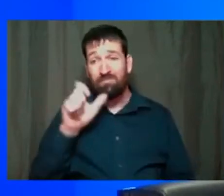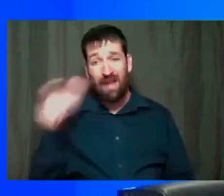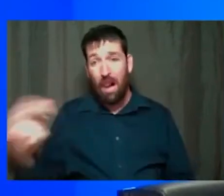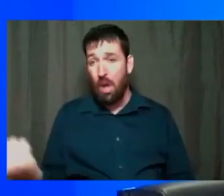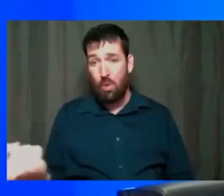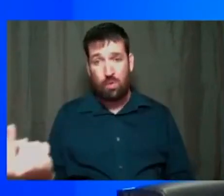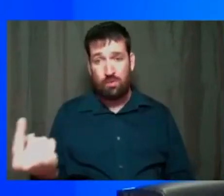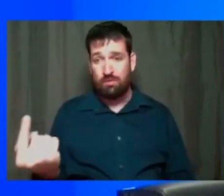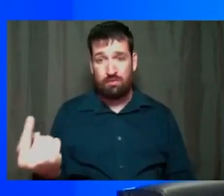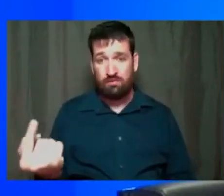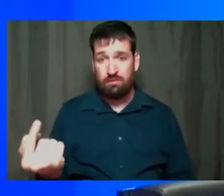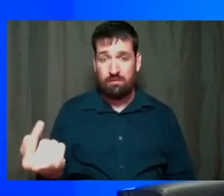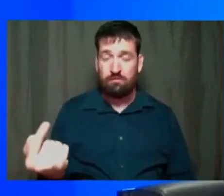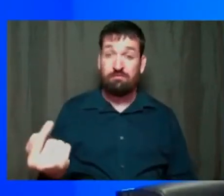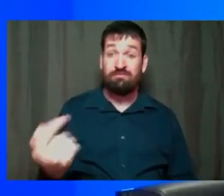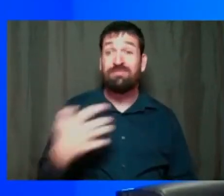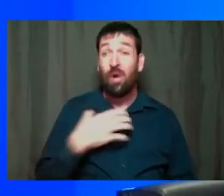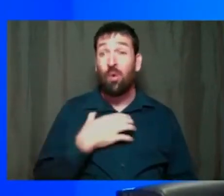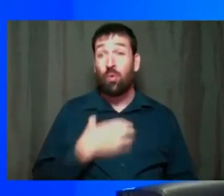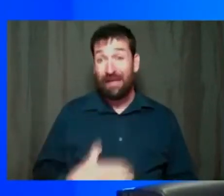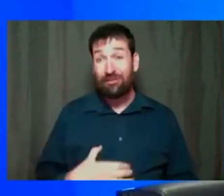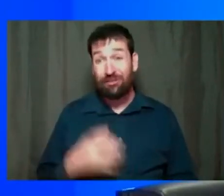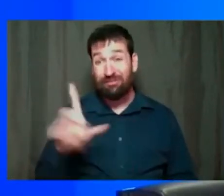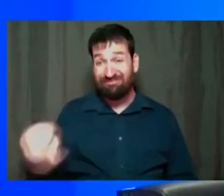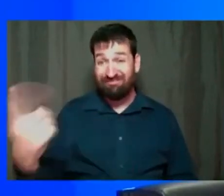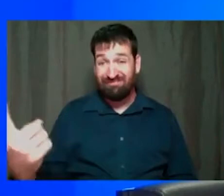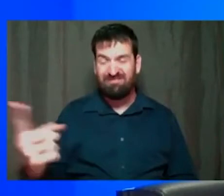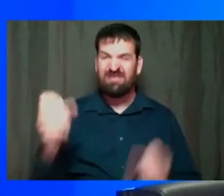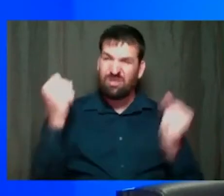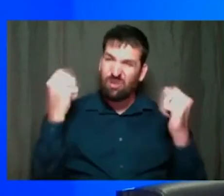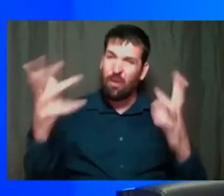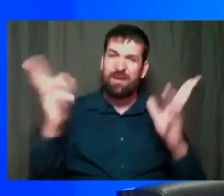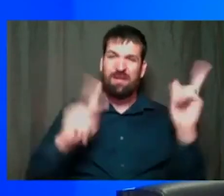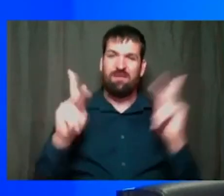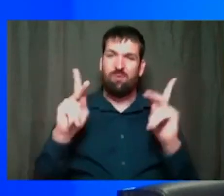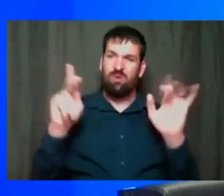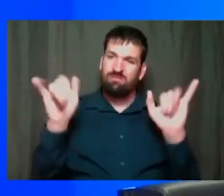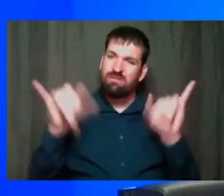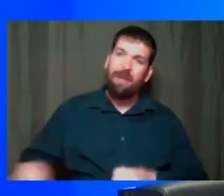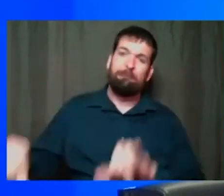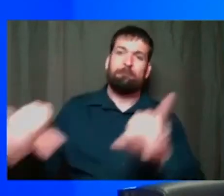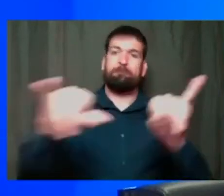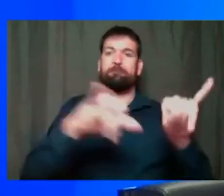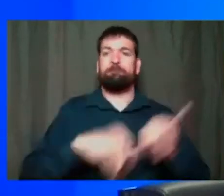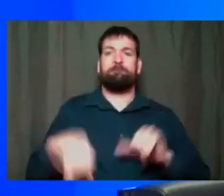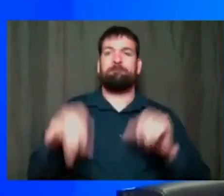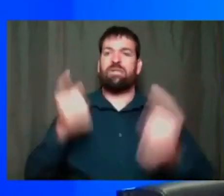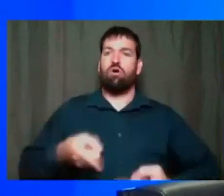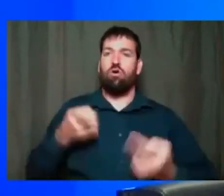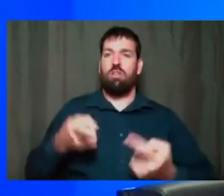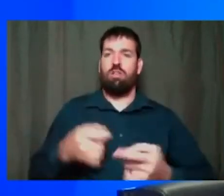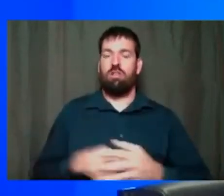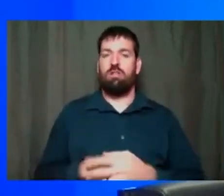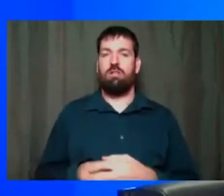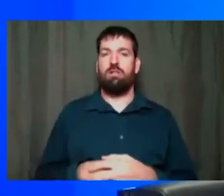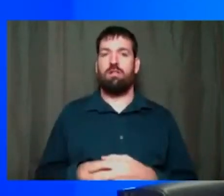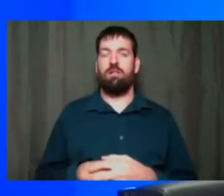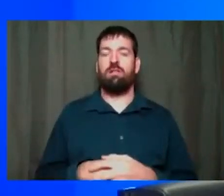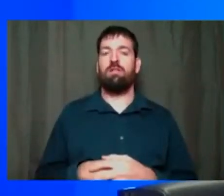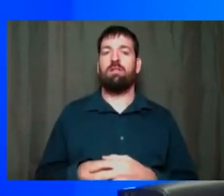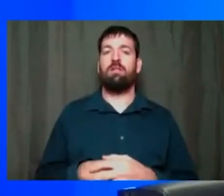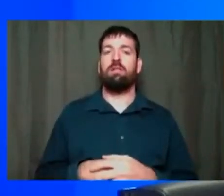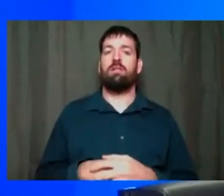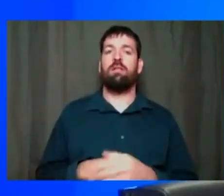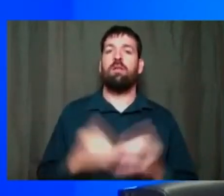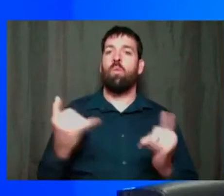I wish you were. There are so many people that are struggling with this exact thing. So there's a moment where you